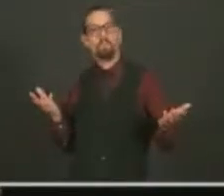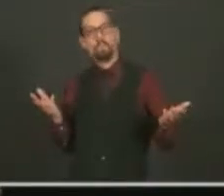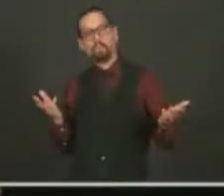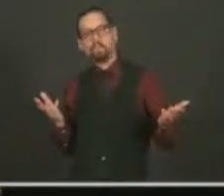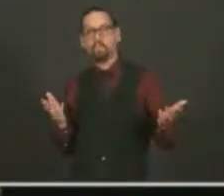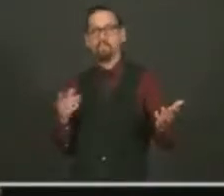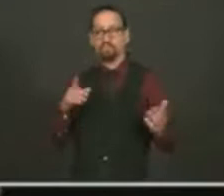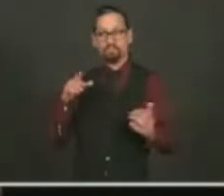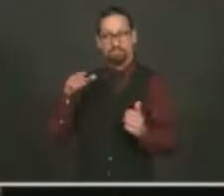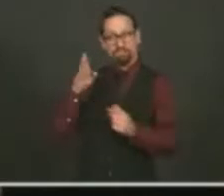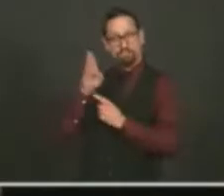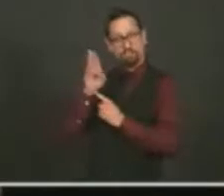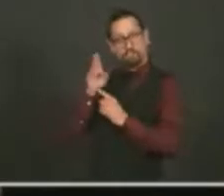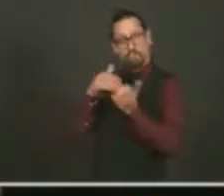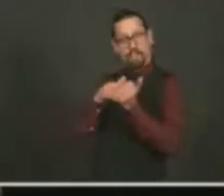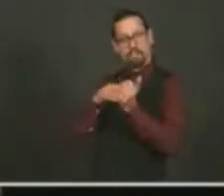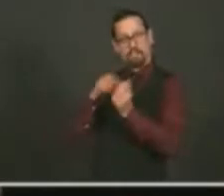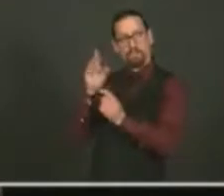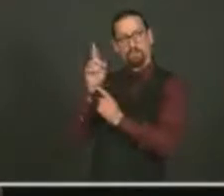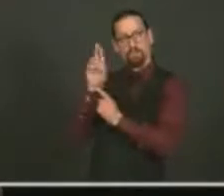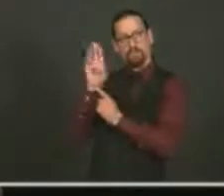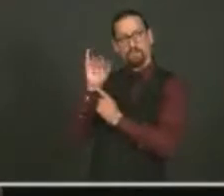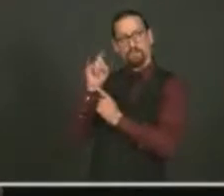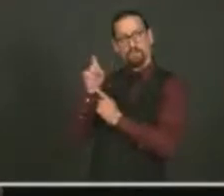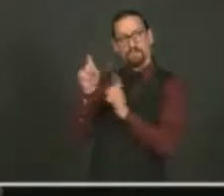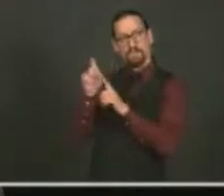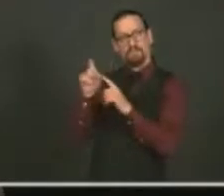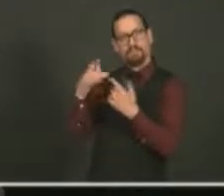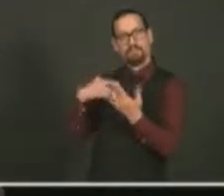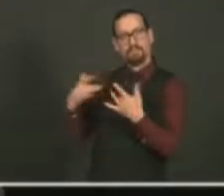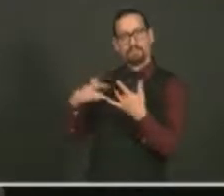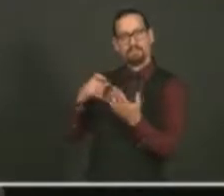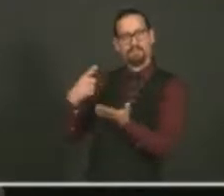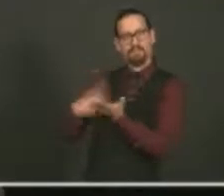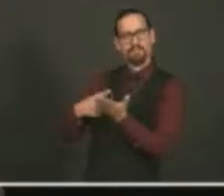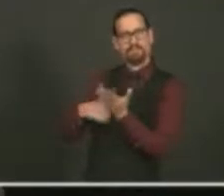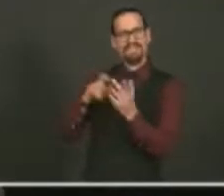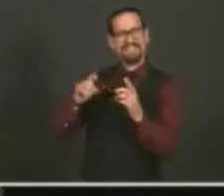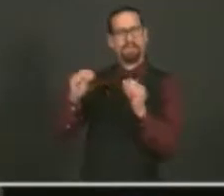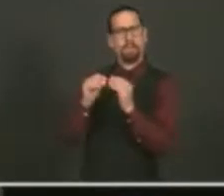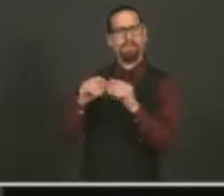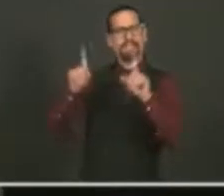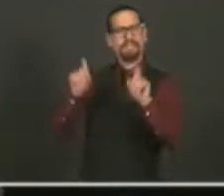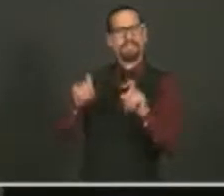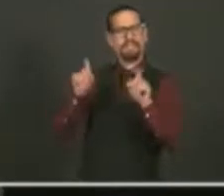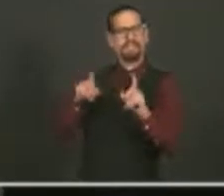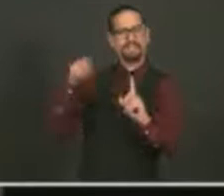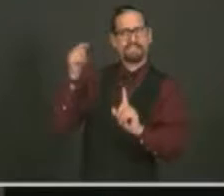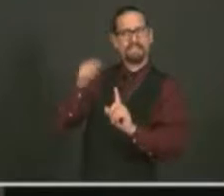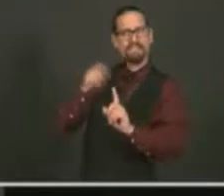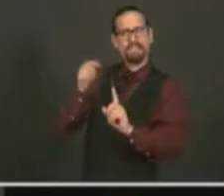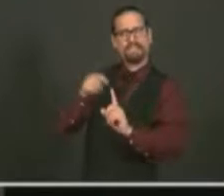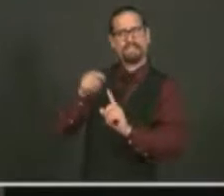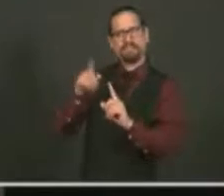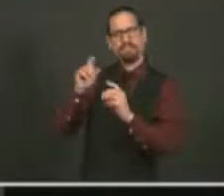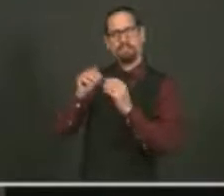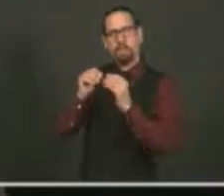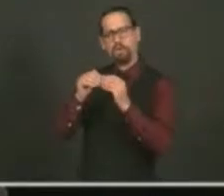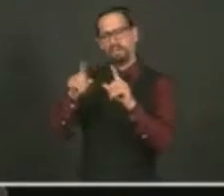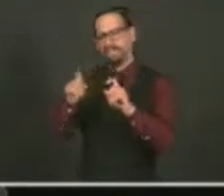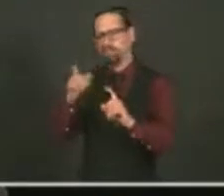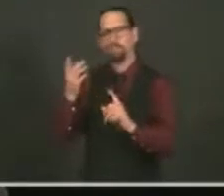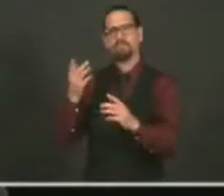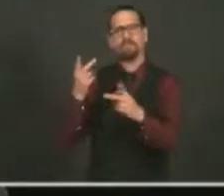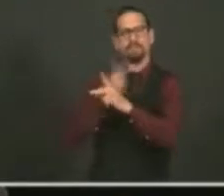was expressing concern that we need to do more testing and measurement to try to extrapolate or determine what the